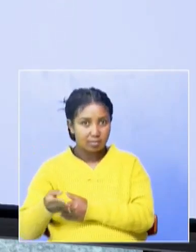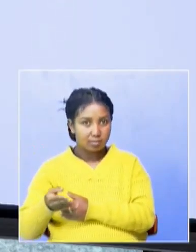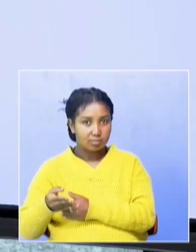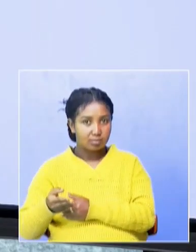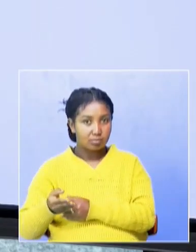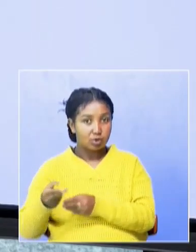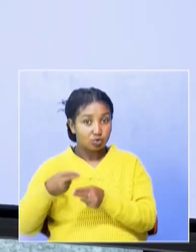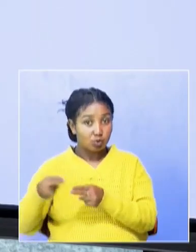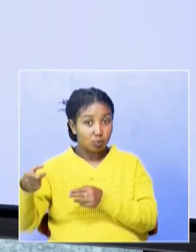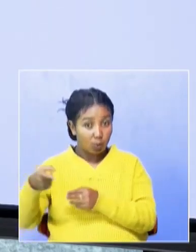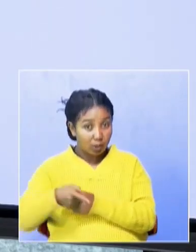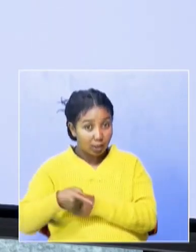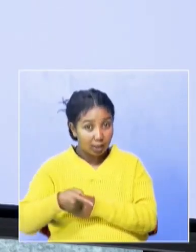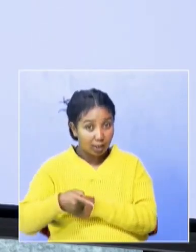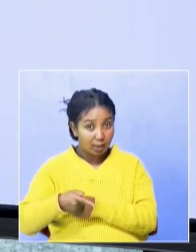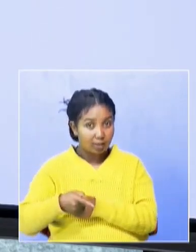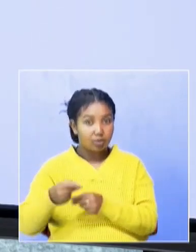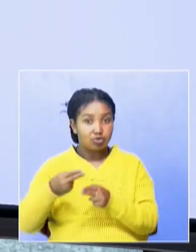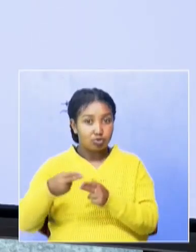is short,